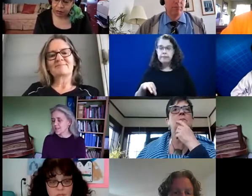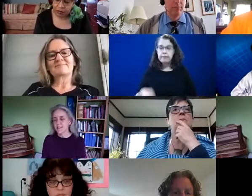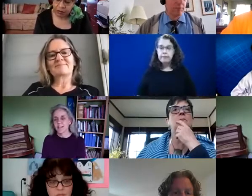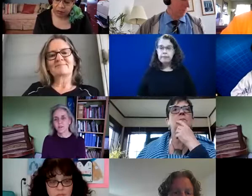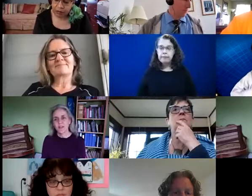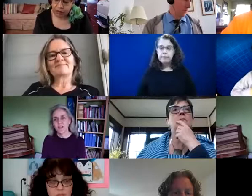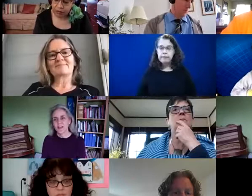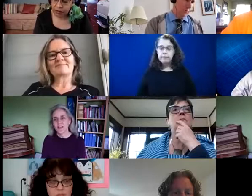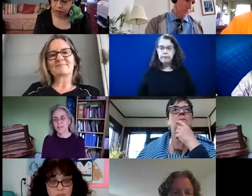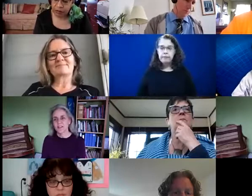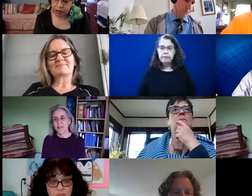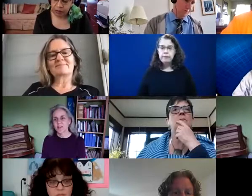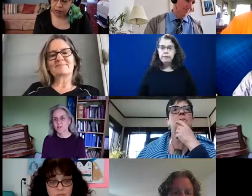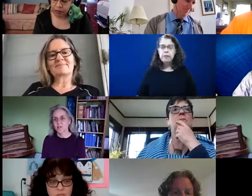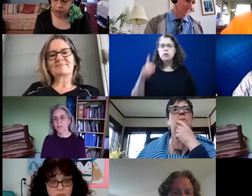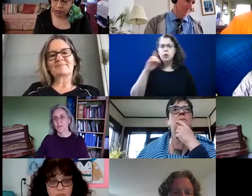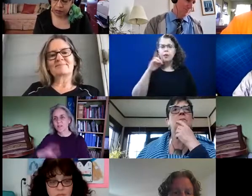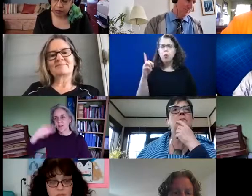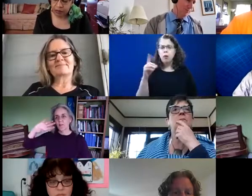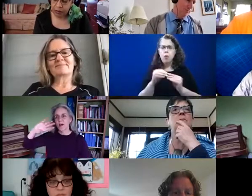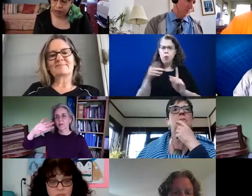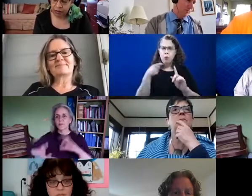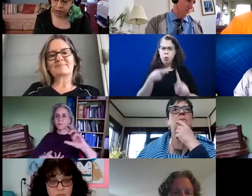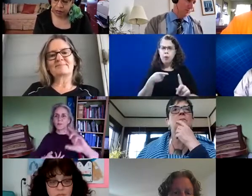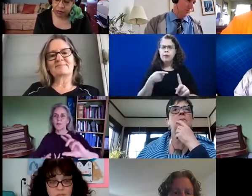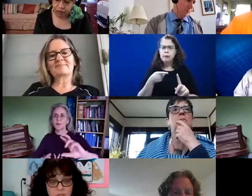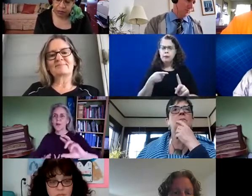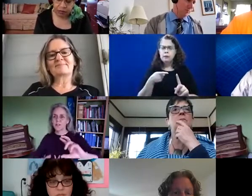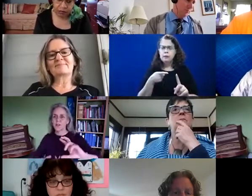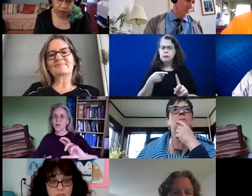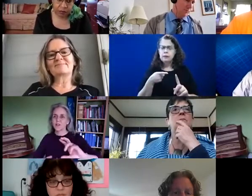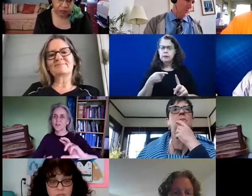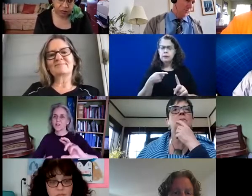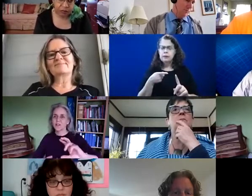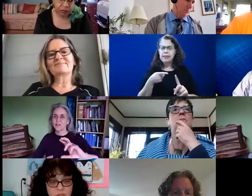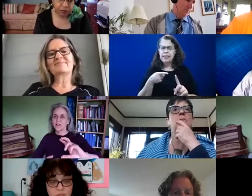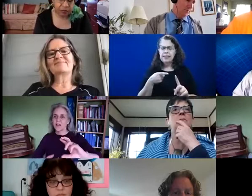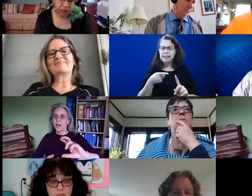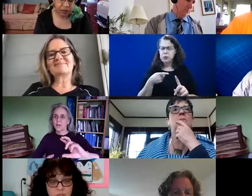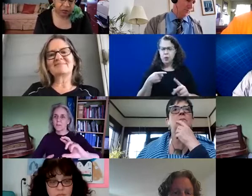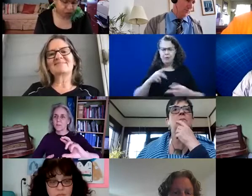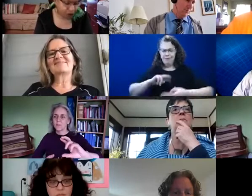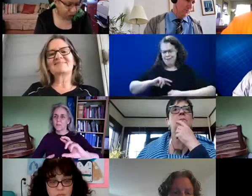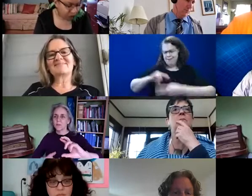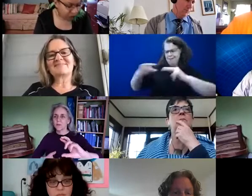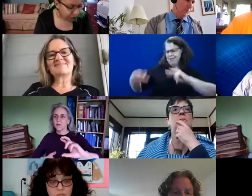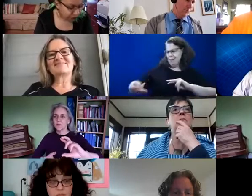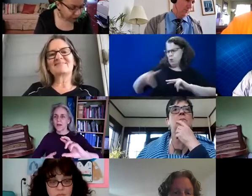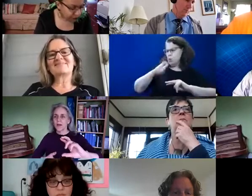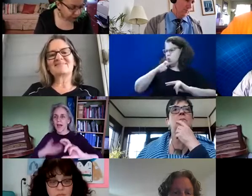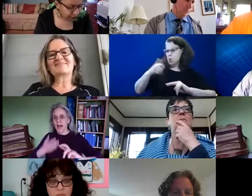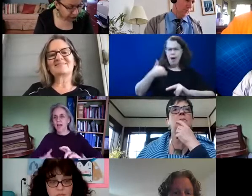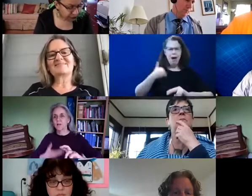I think one other thing is that it's really about flipping who has knowledge. People